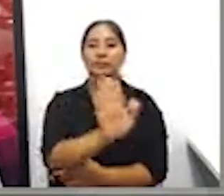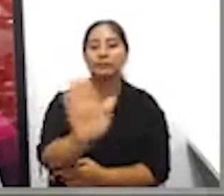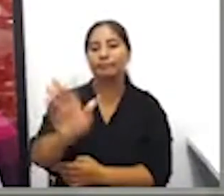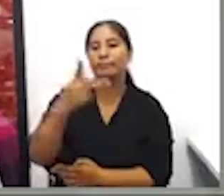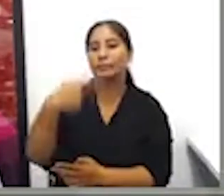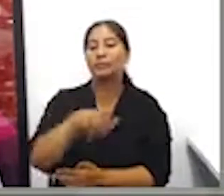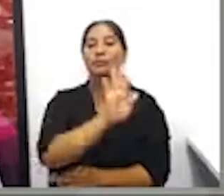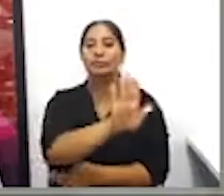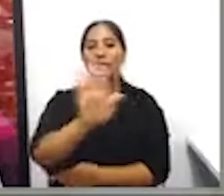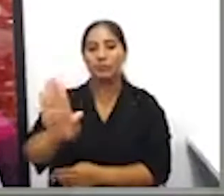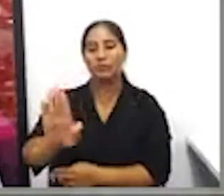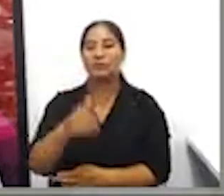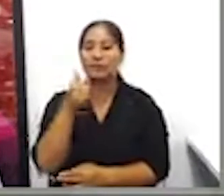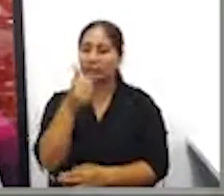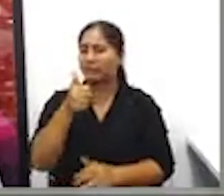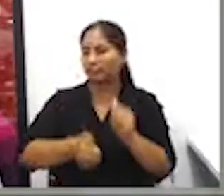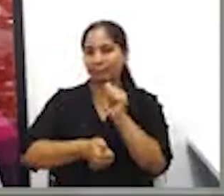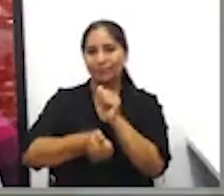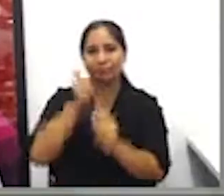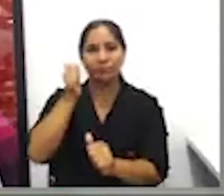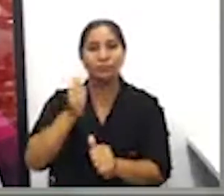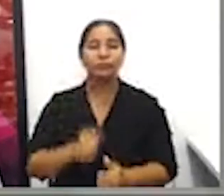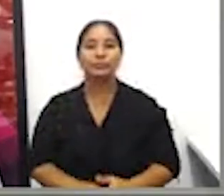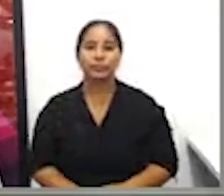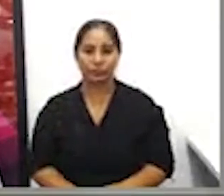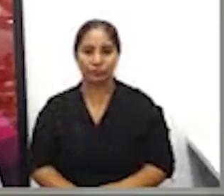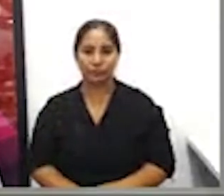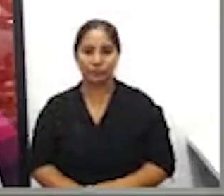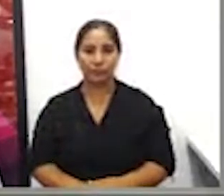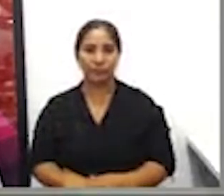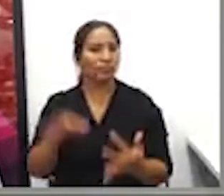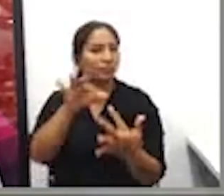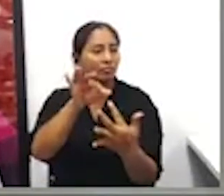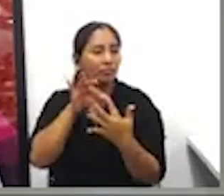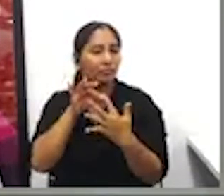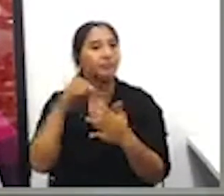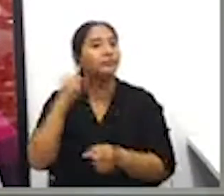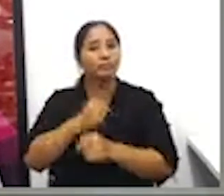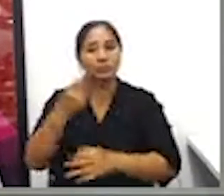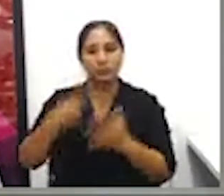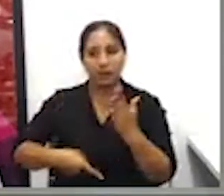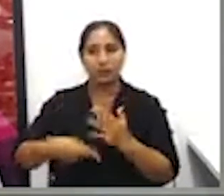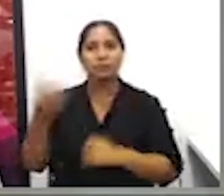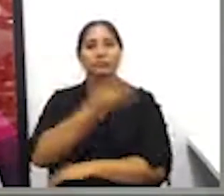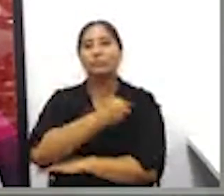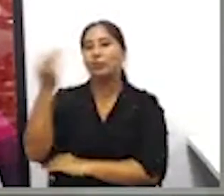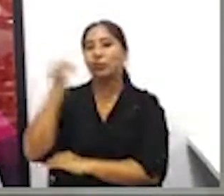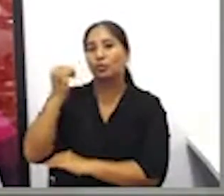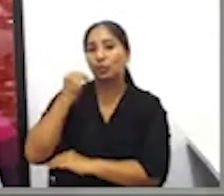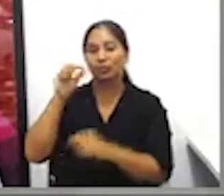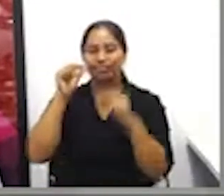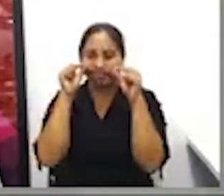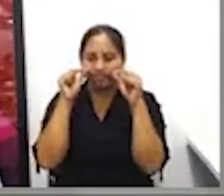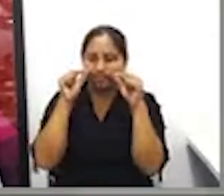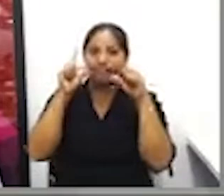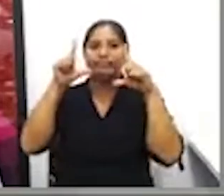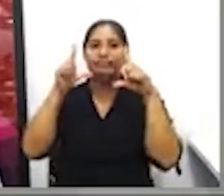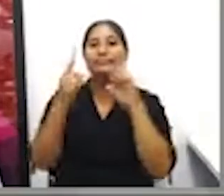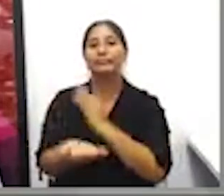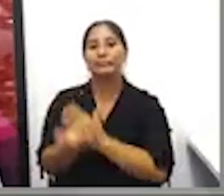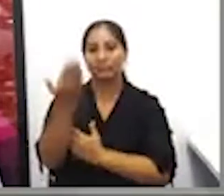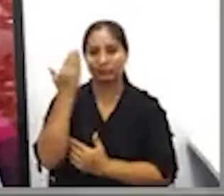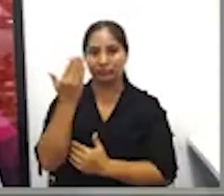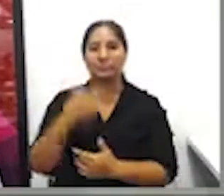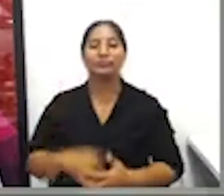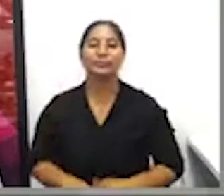Whatever you choose to do, make sure when you get up in the morning, you look forward to working with the